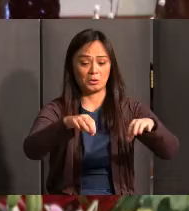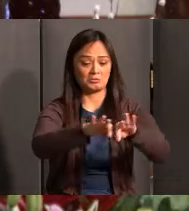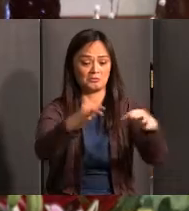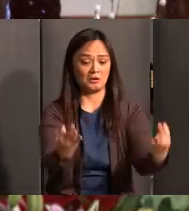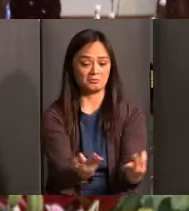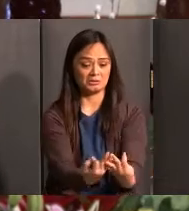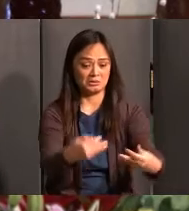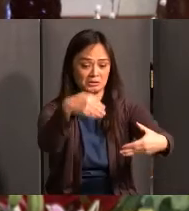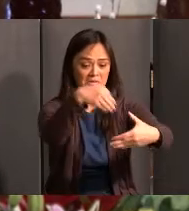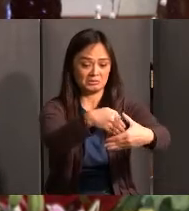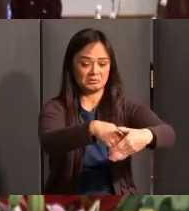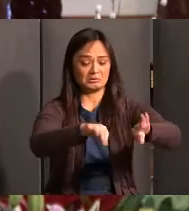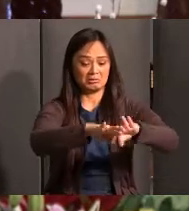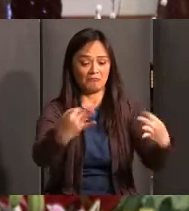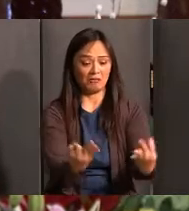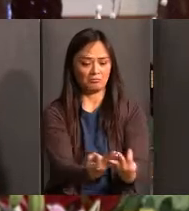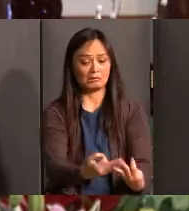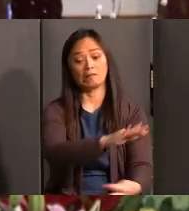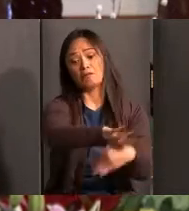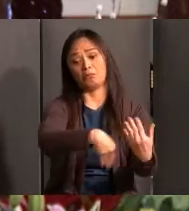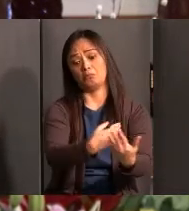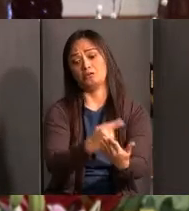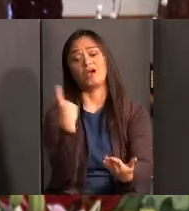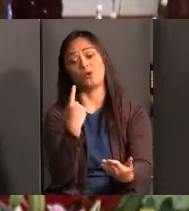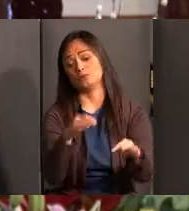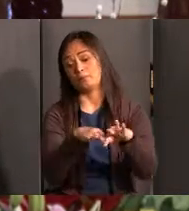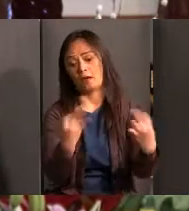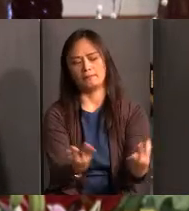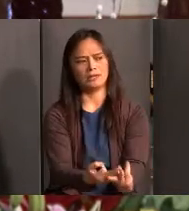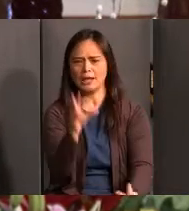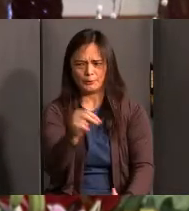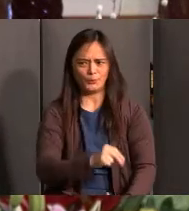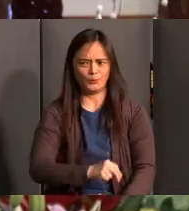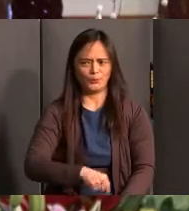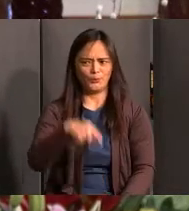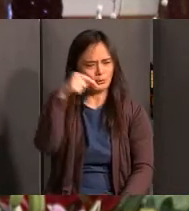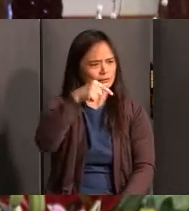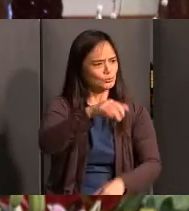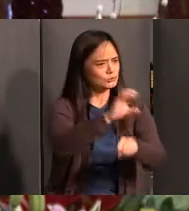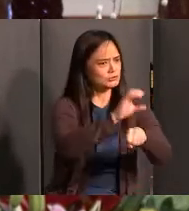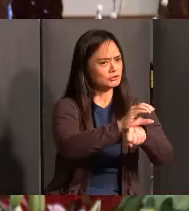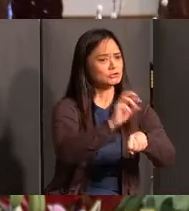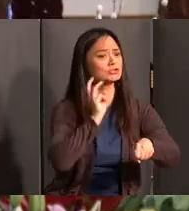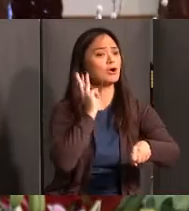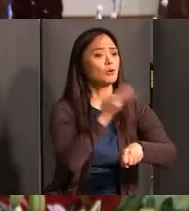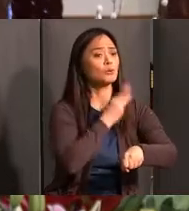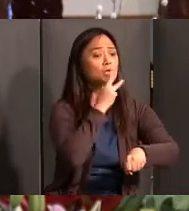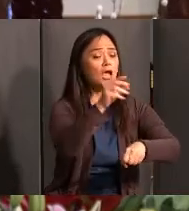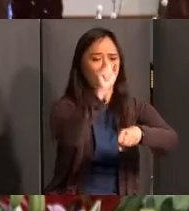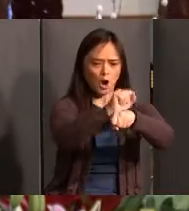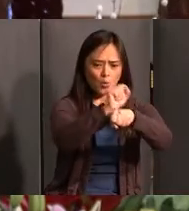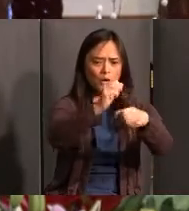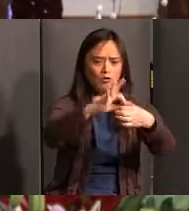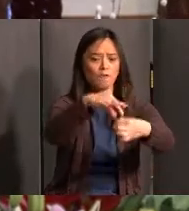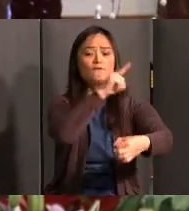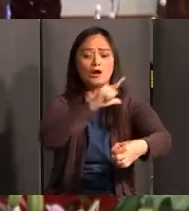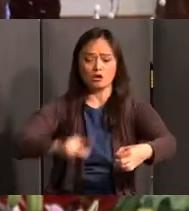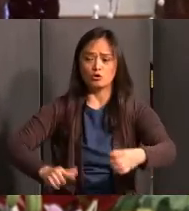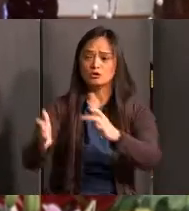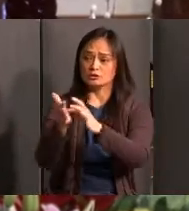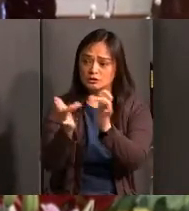listening? Now, as a church, we are not just families. We are a work of the Lord Jesus